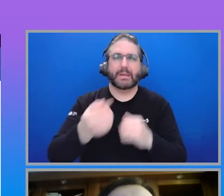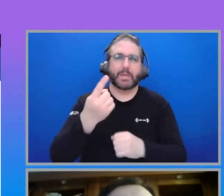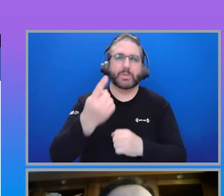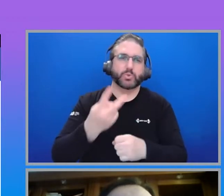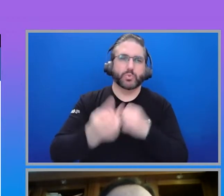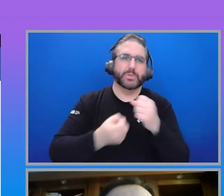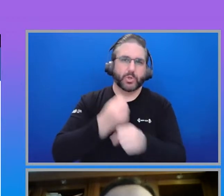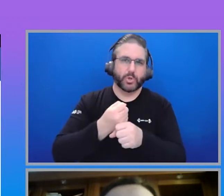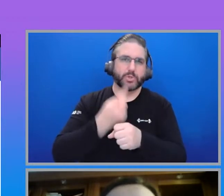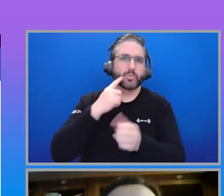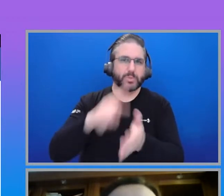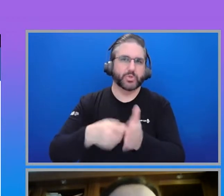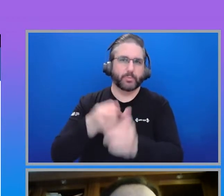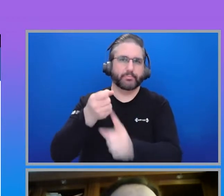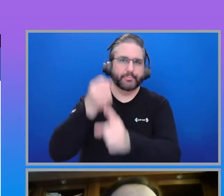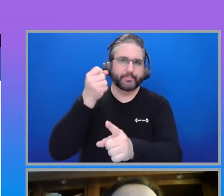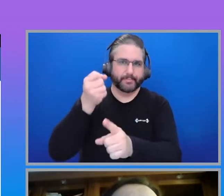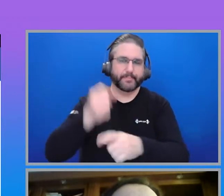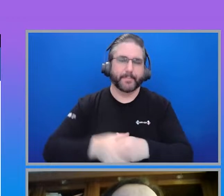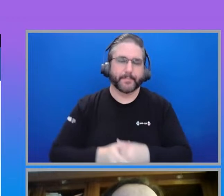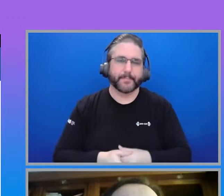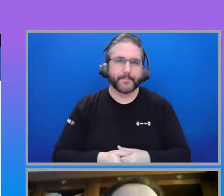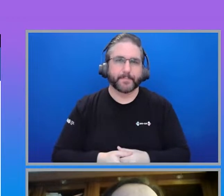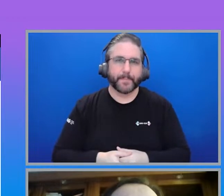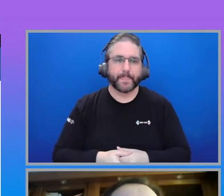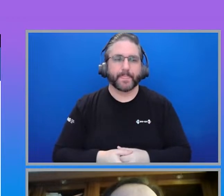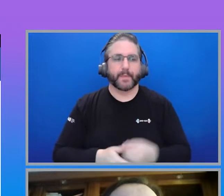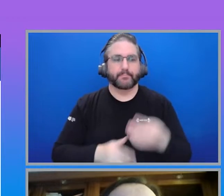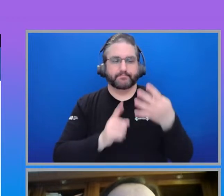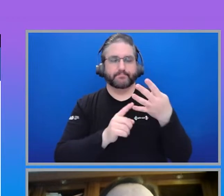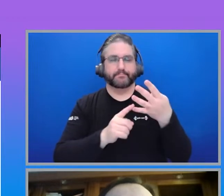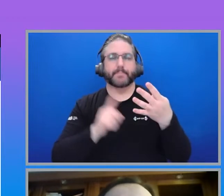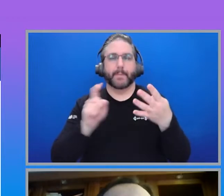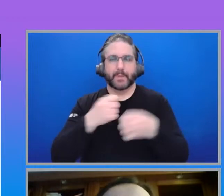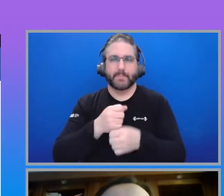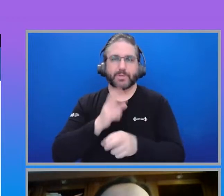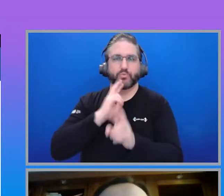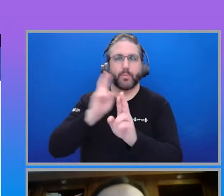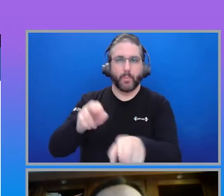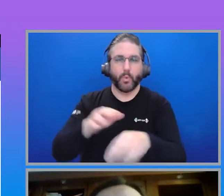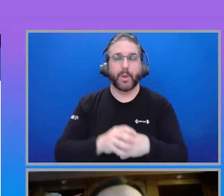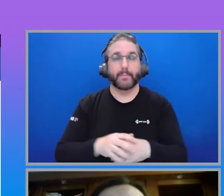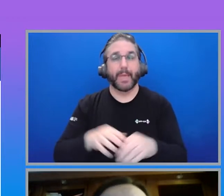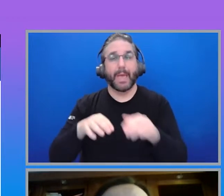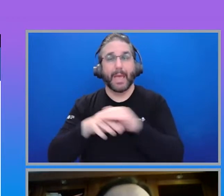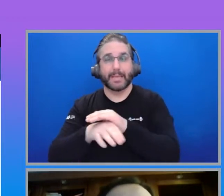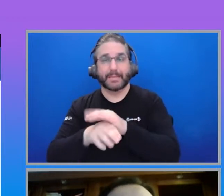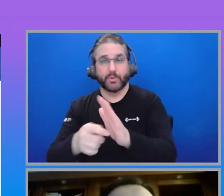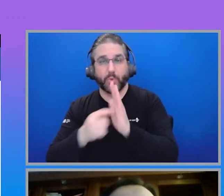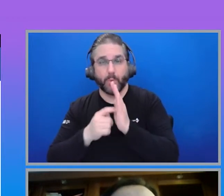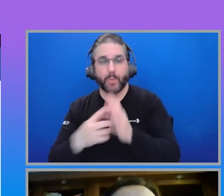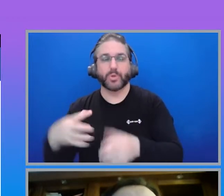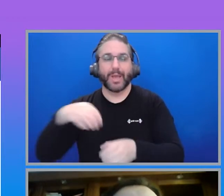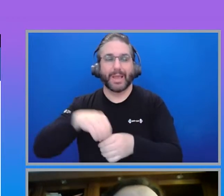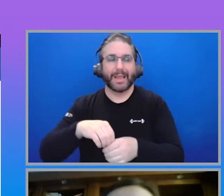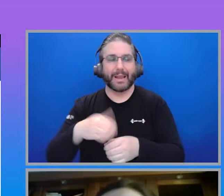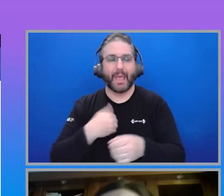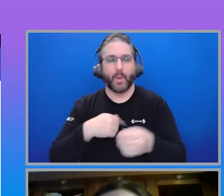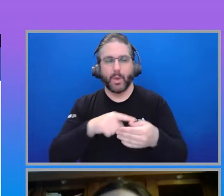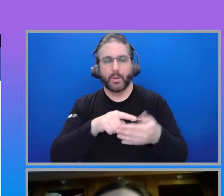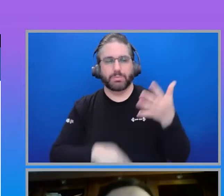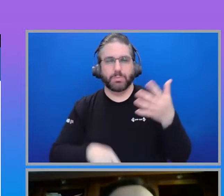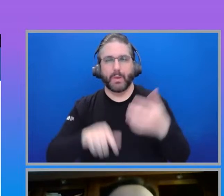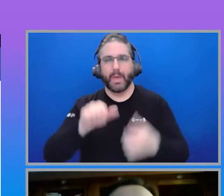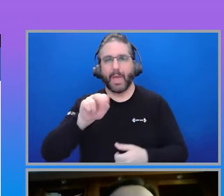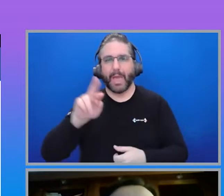applicable. We will have to produce a report, and the accessibility requirements are in the annex. I'm not going to enter into detail in view